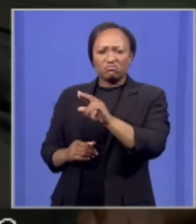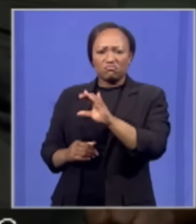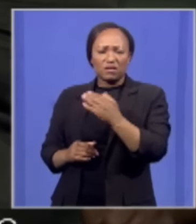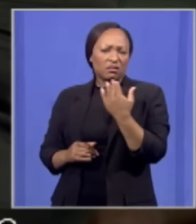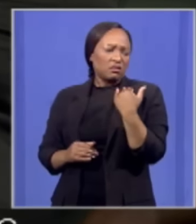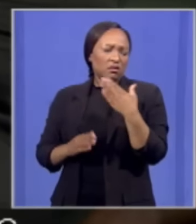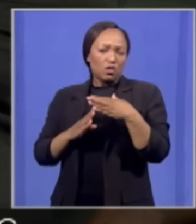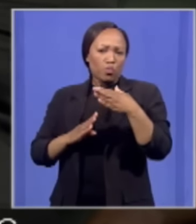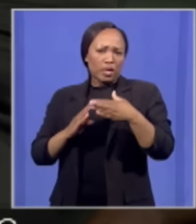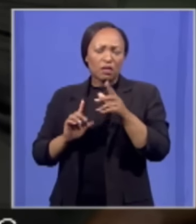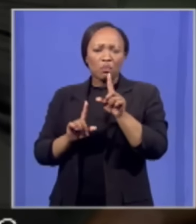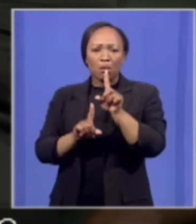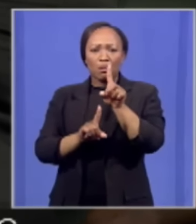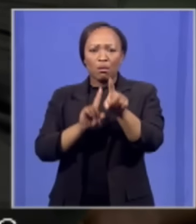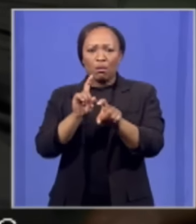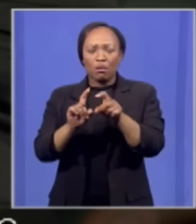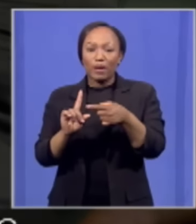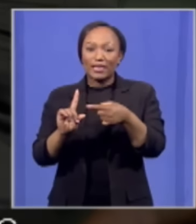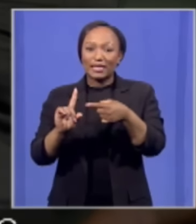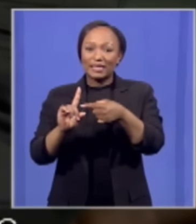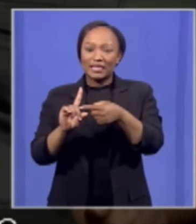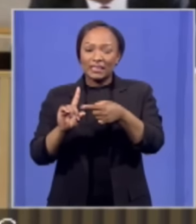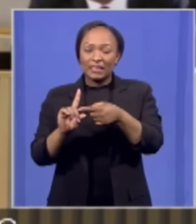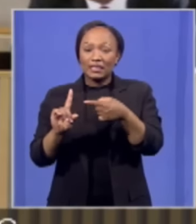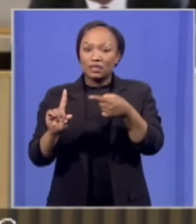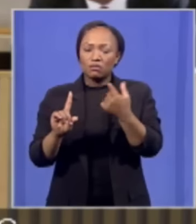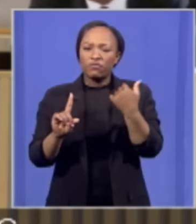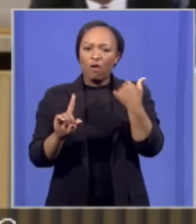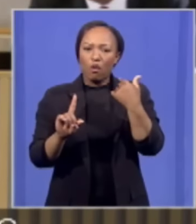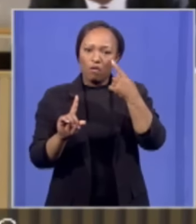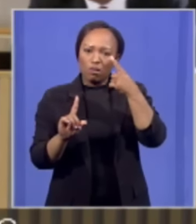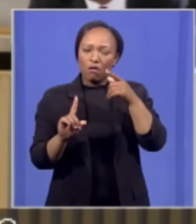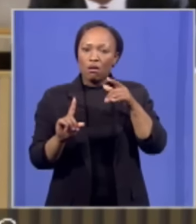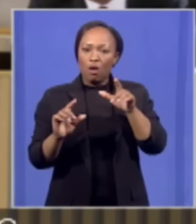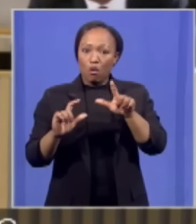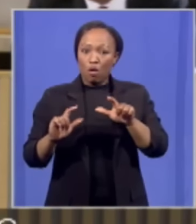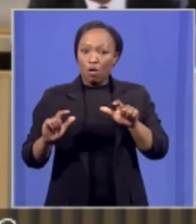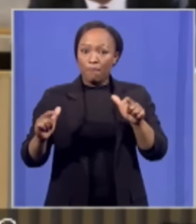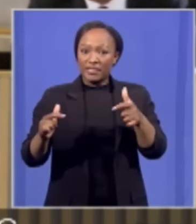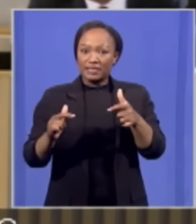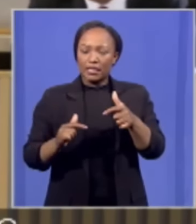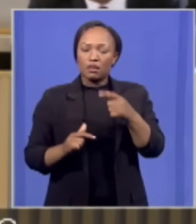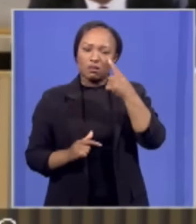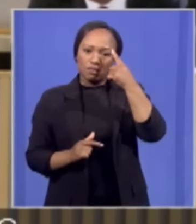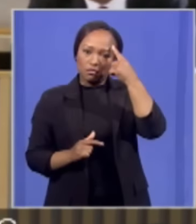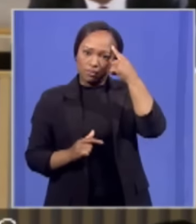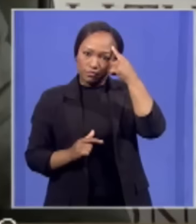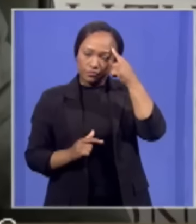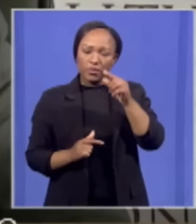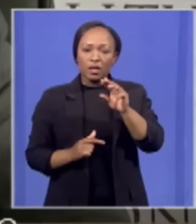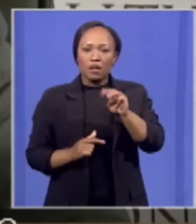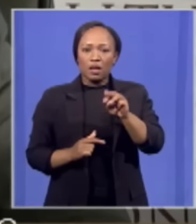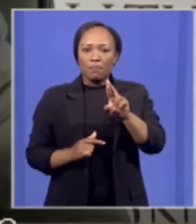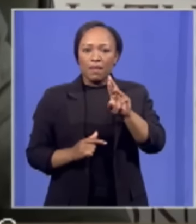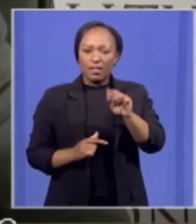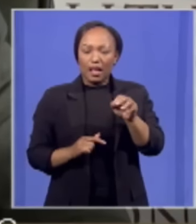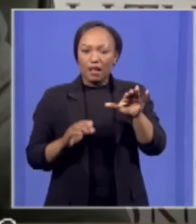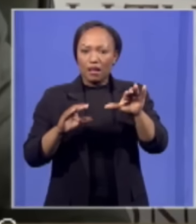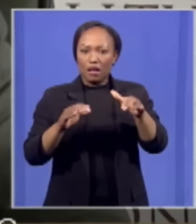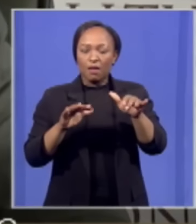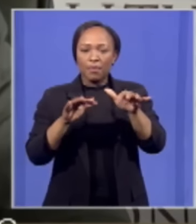Mokgotsi eo lebitso la hae le hlahellang Commission ya Madlanka. Moo Balula a boletseng ha moga o keke wa ikamahanya le batho ba